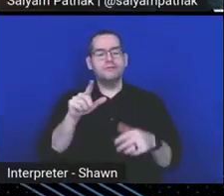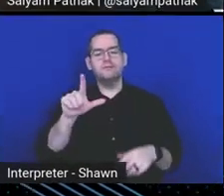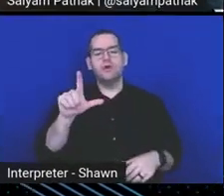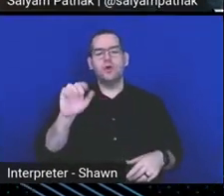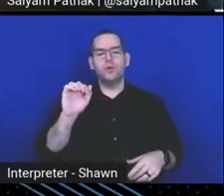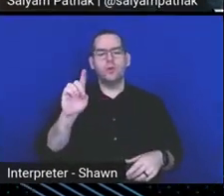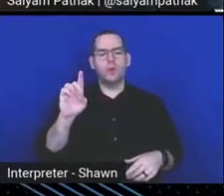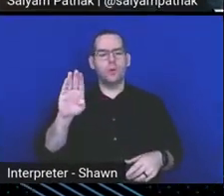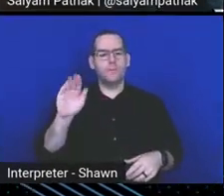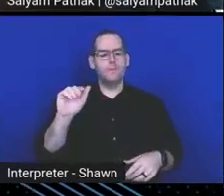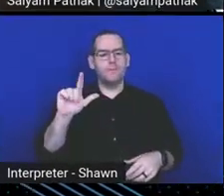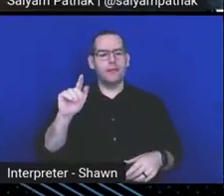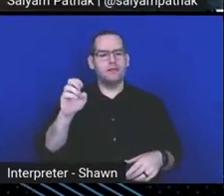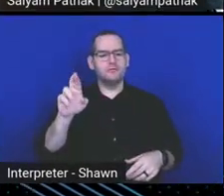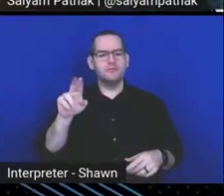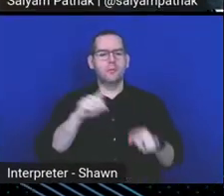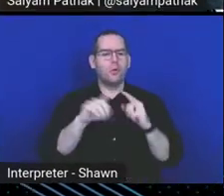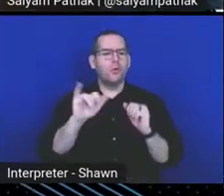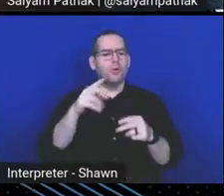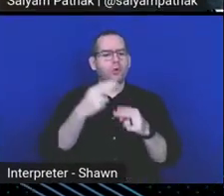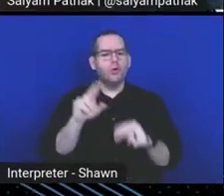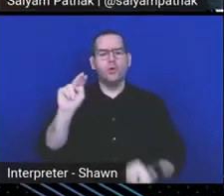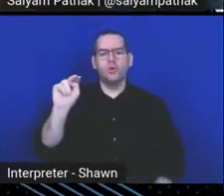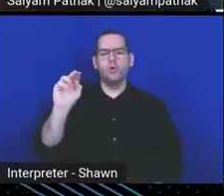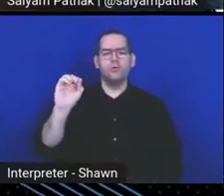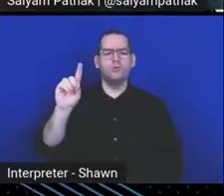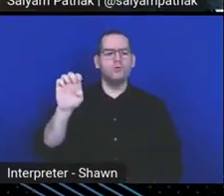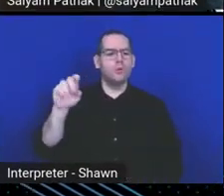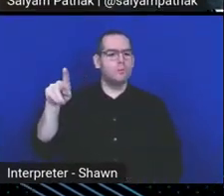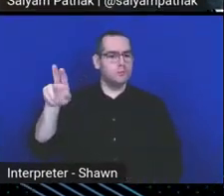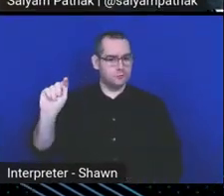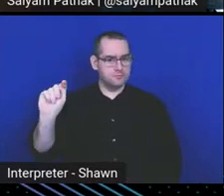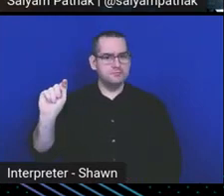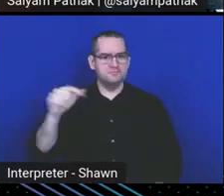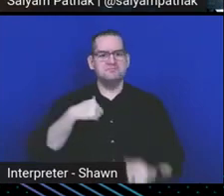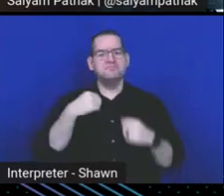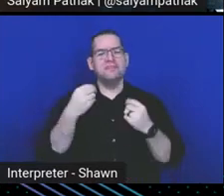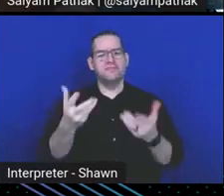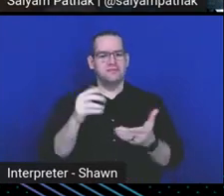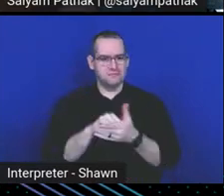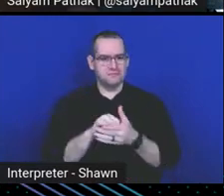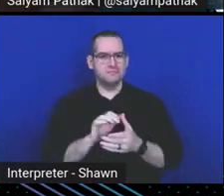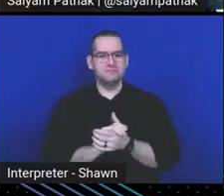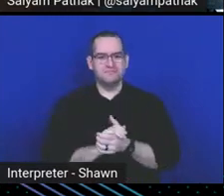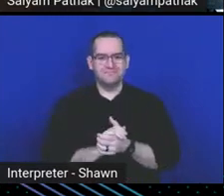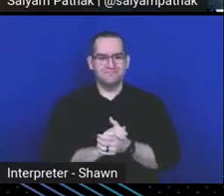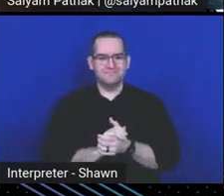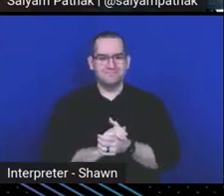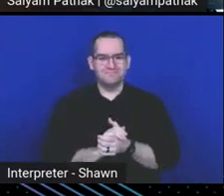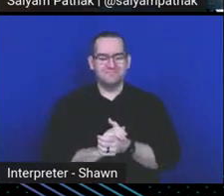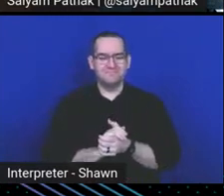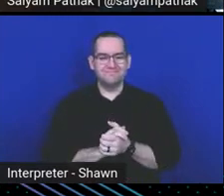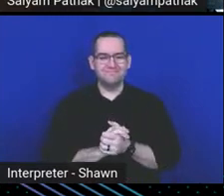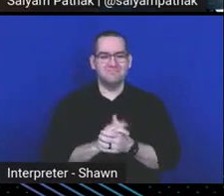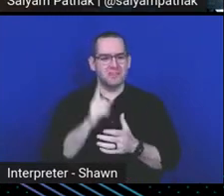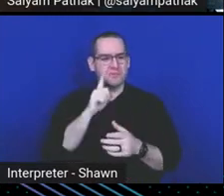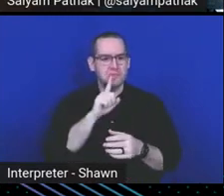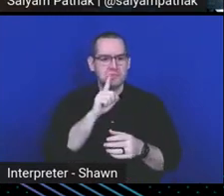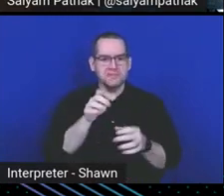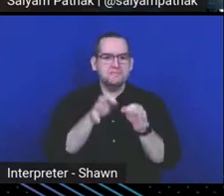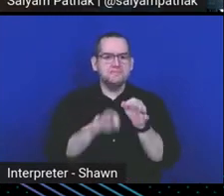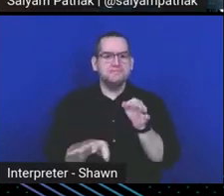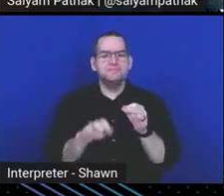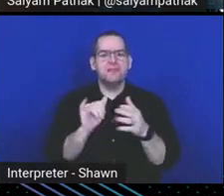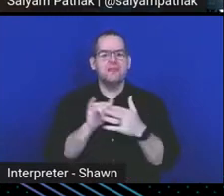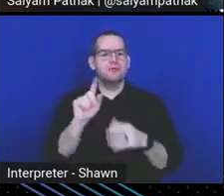as what you call a node port. So I have given that. So I think that is very simple. That's